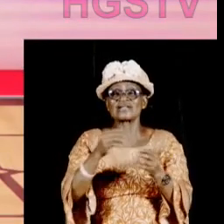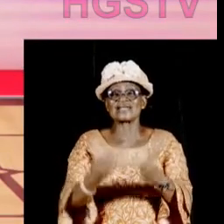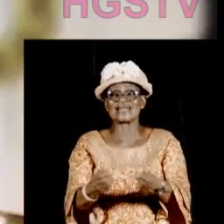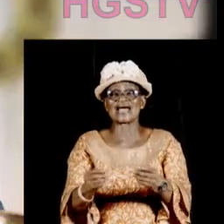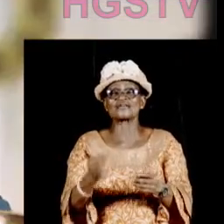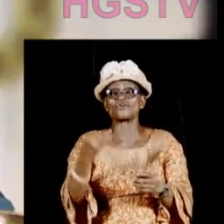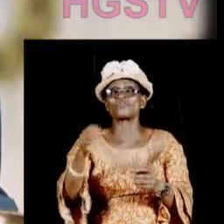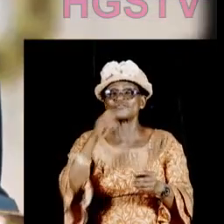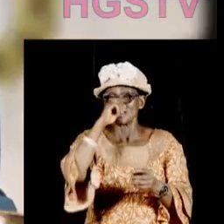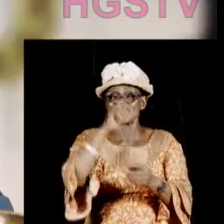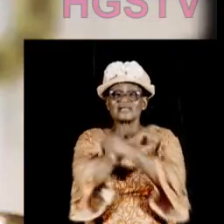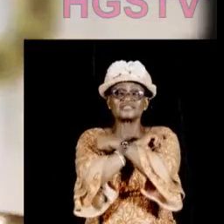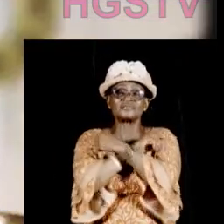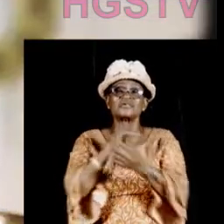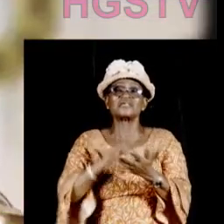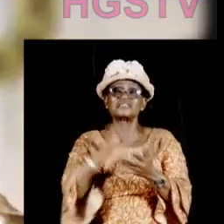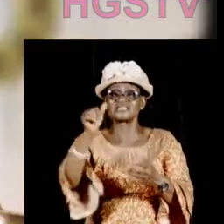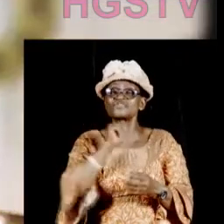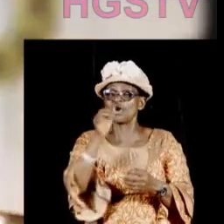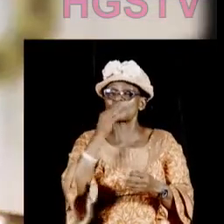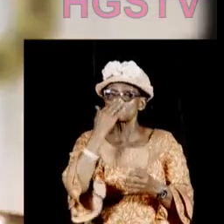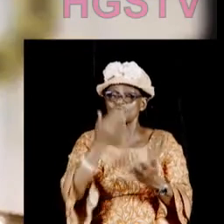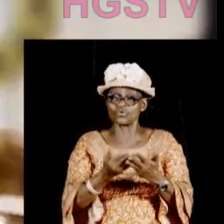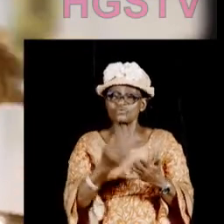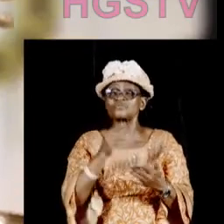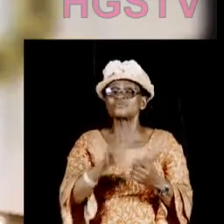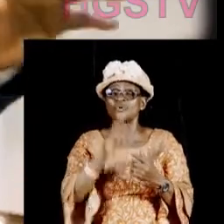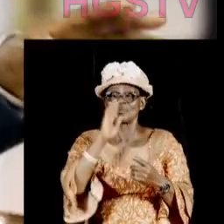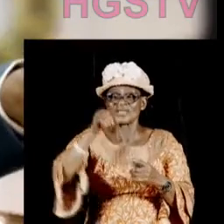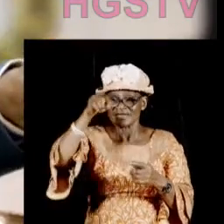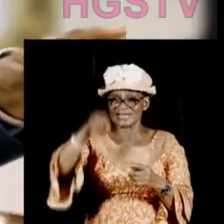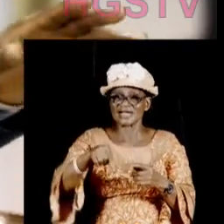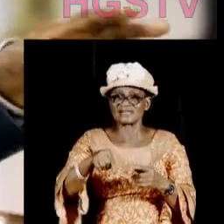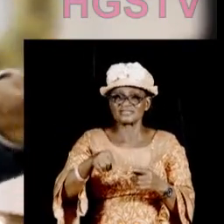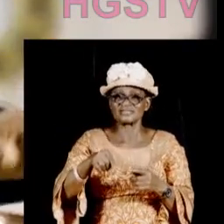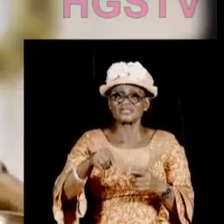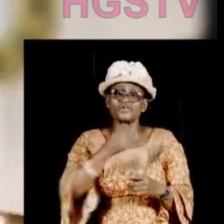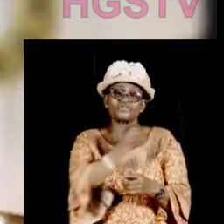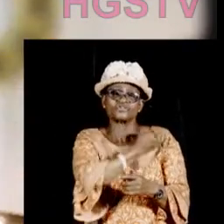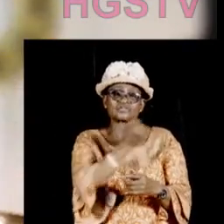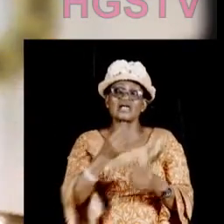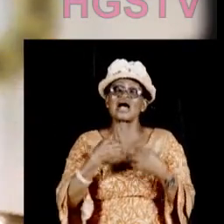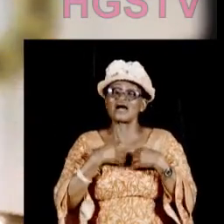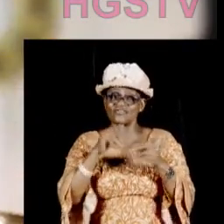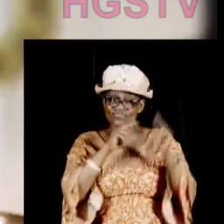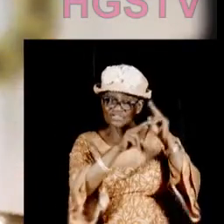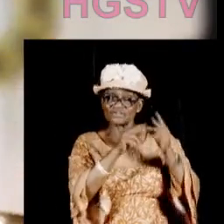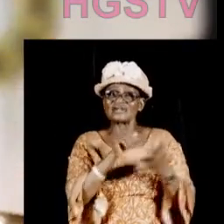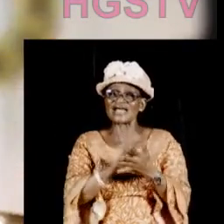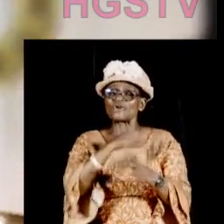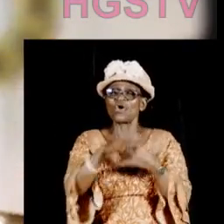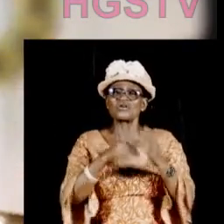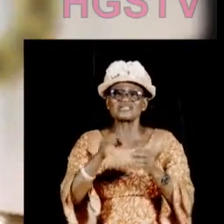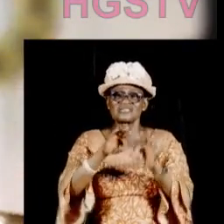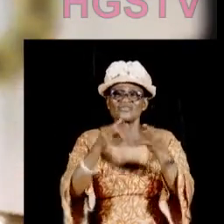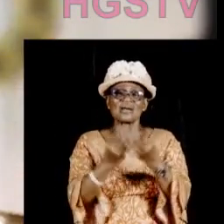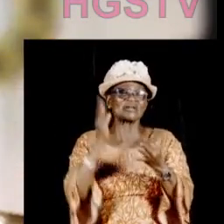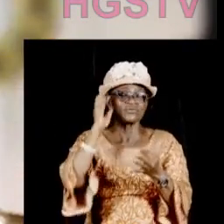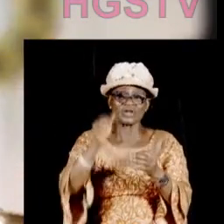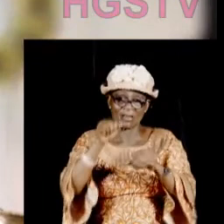down. Joseph had vision that all his family, siblings will be bowed down for him. He never knew